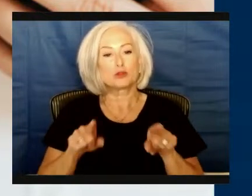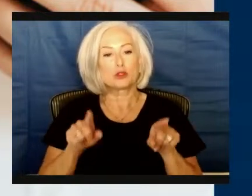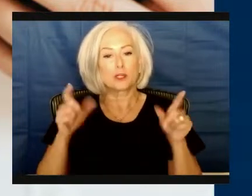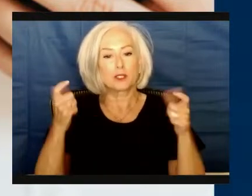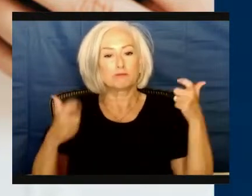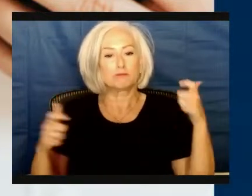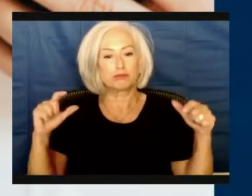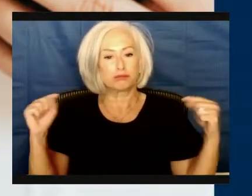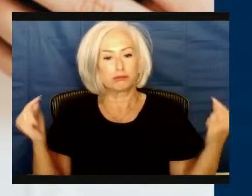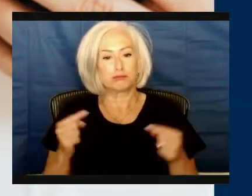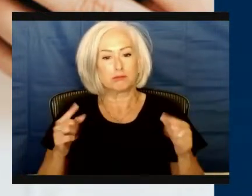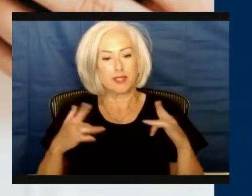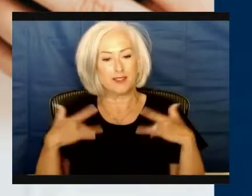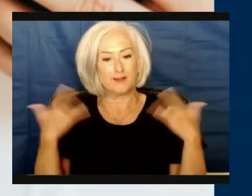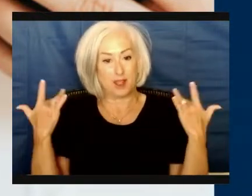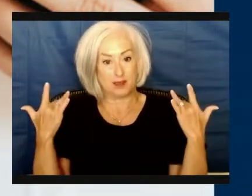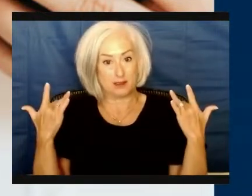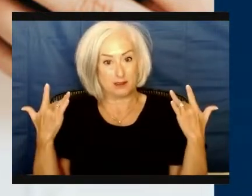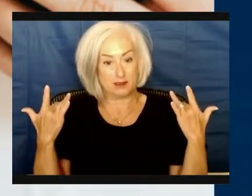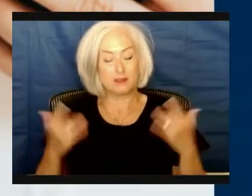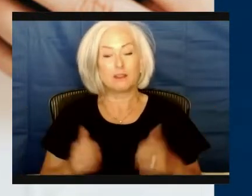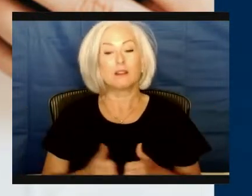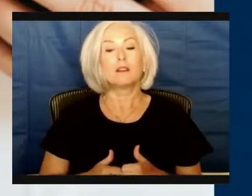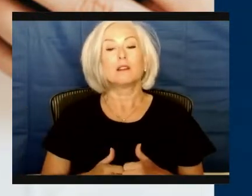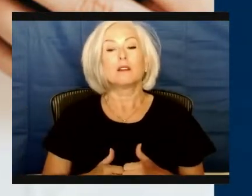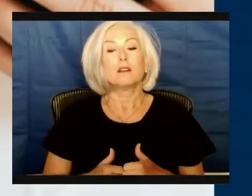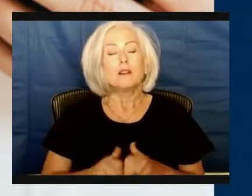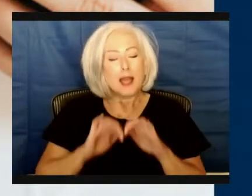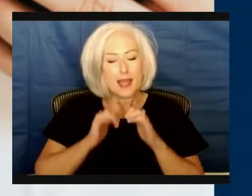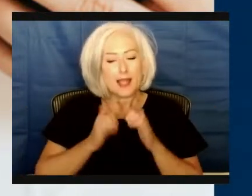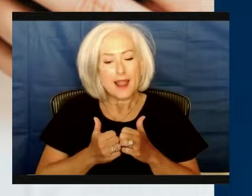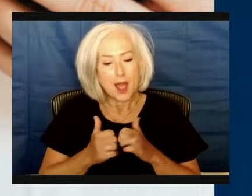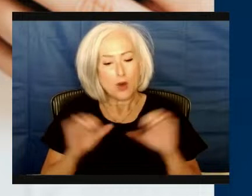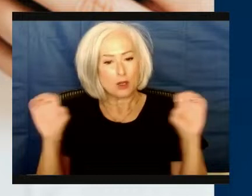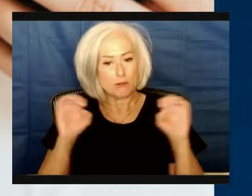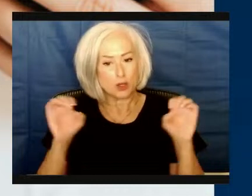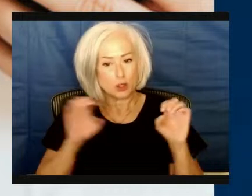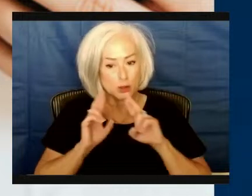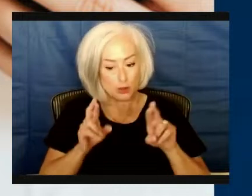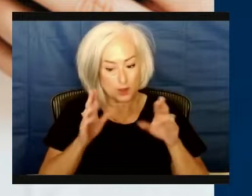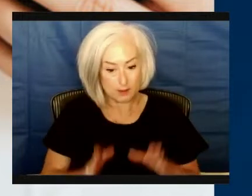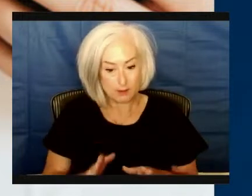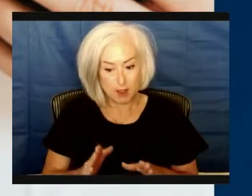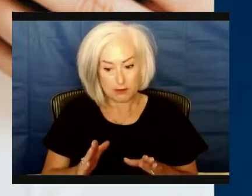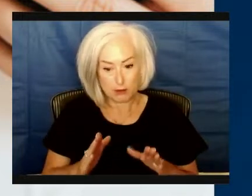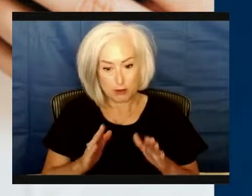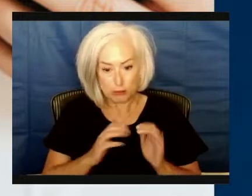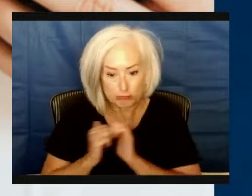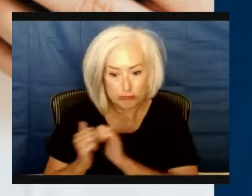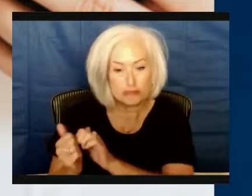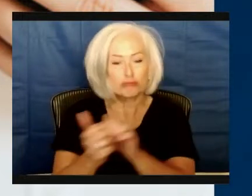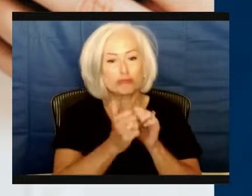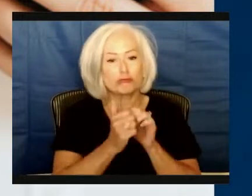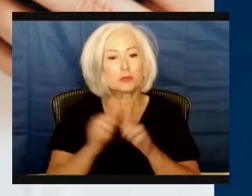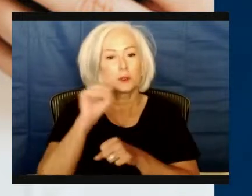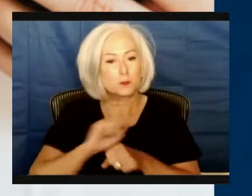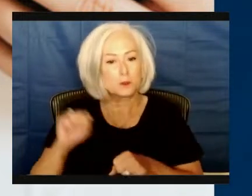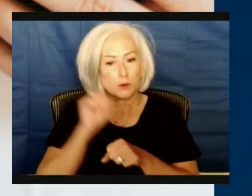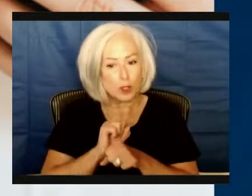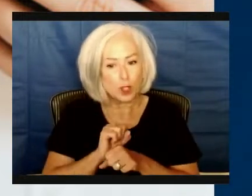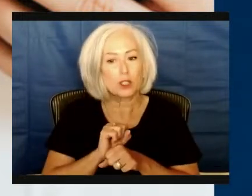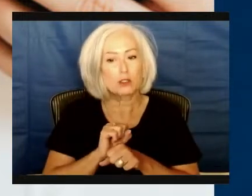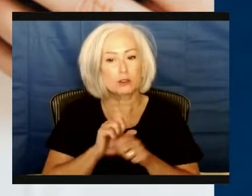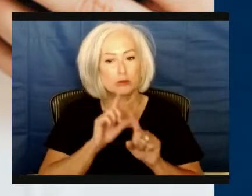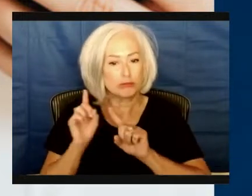how emergency responders across cities and states come together for this kind of event. Start sending us your questions and comments now on